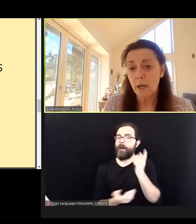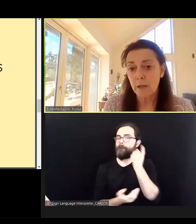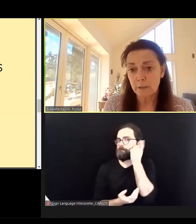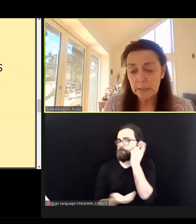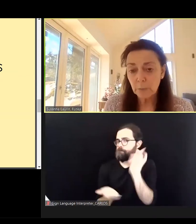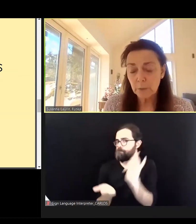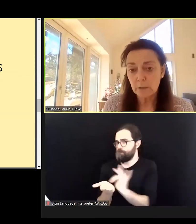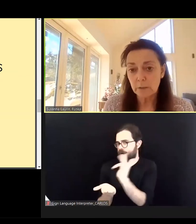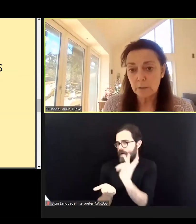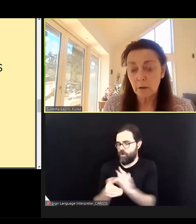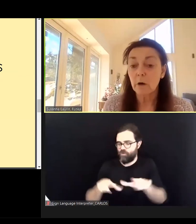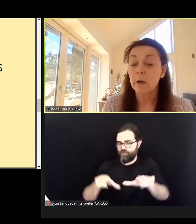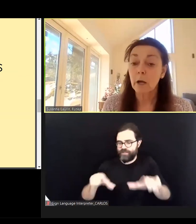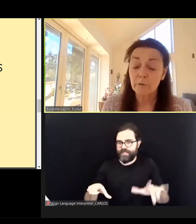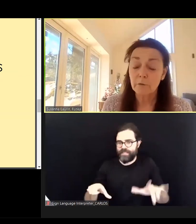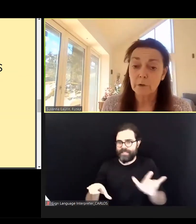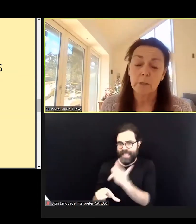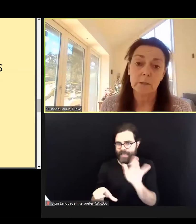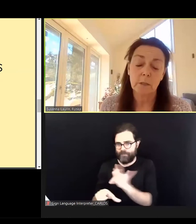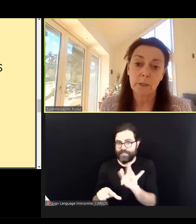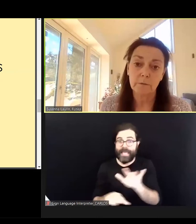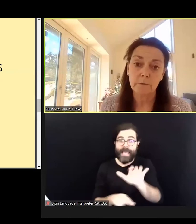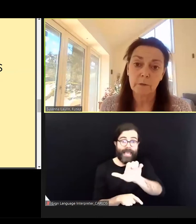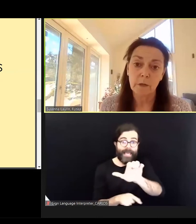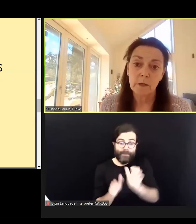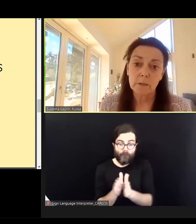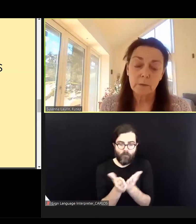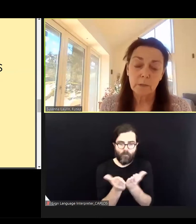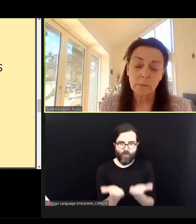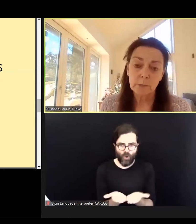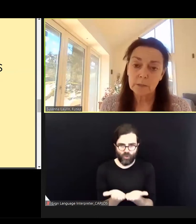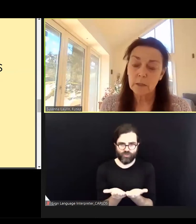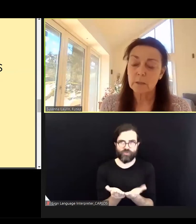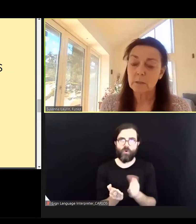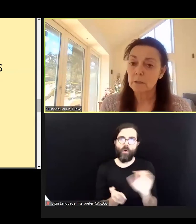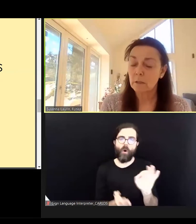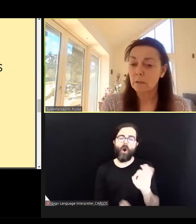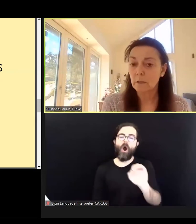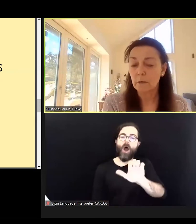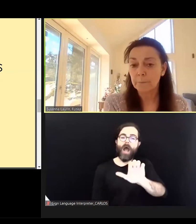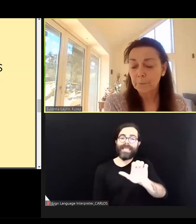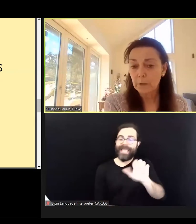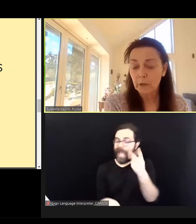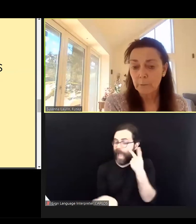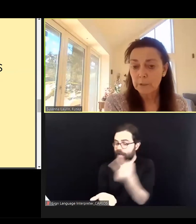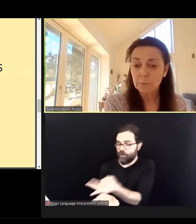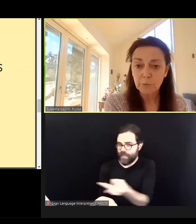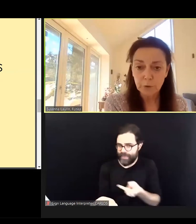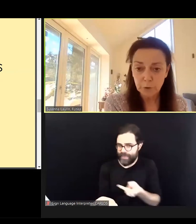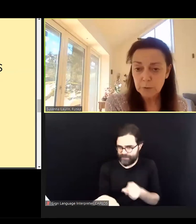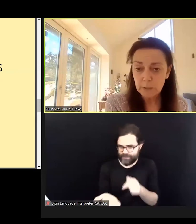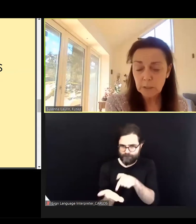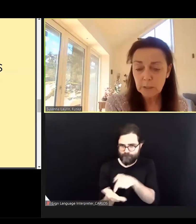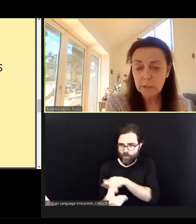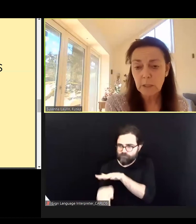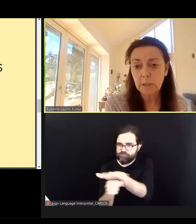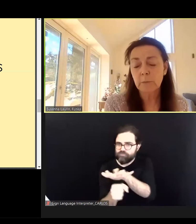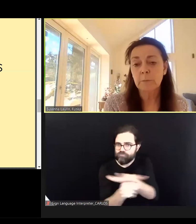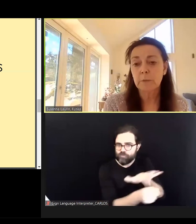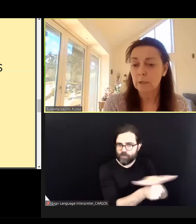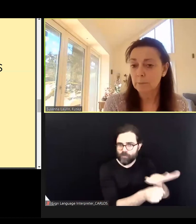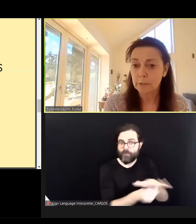states. And the member states need to have their national regulations in place before the 28th of June